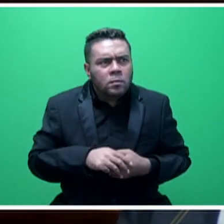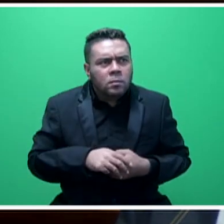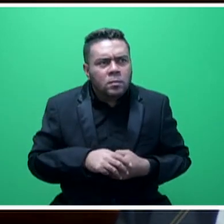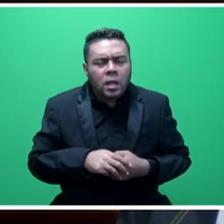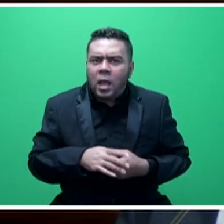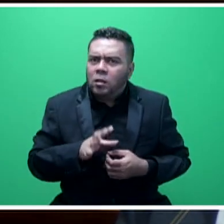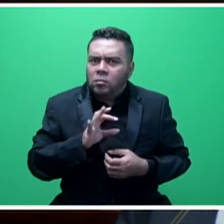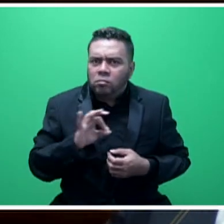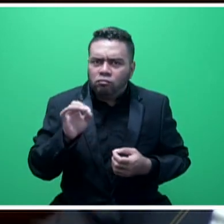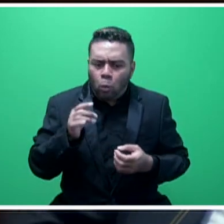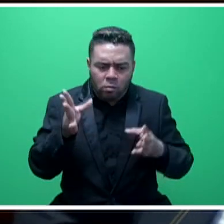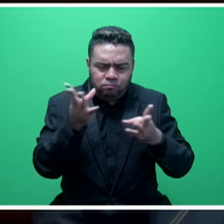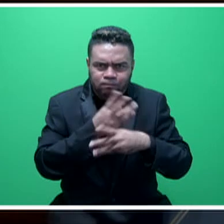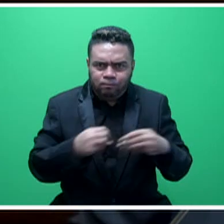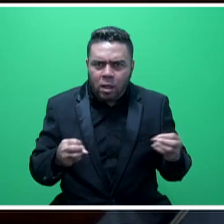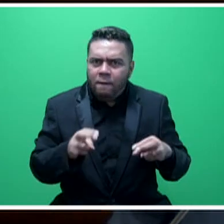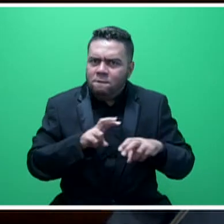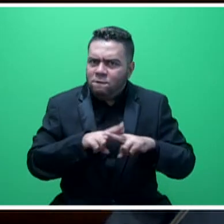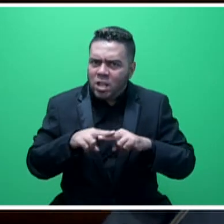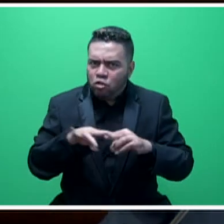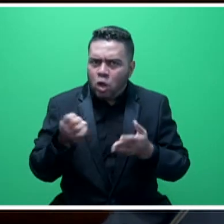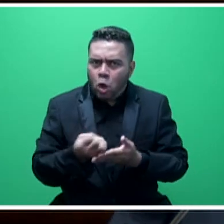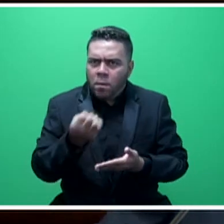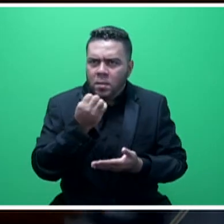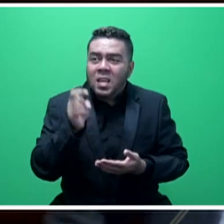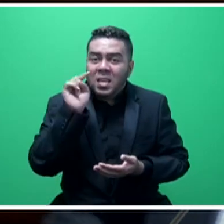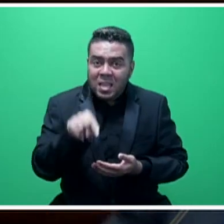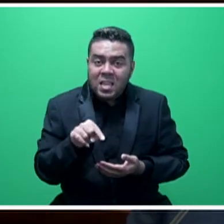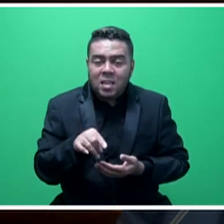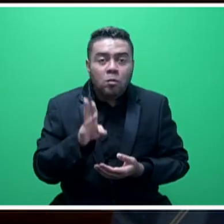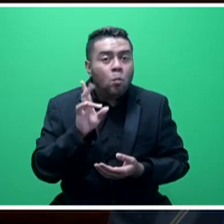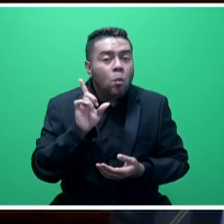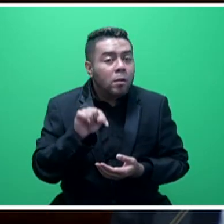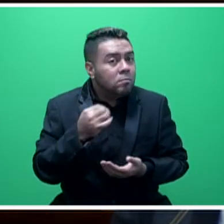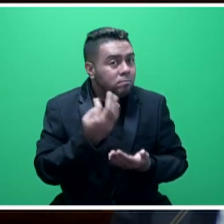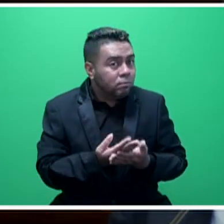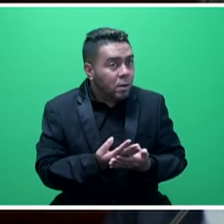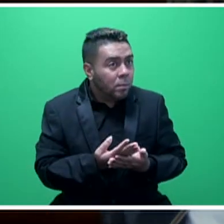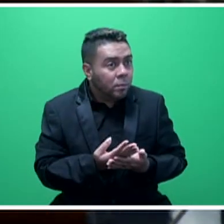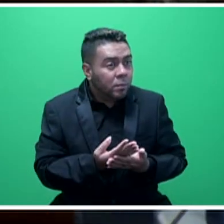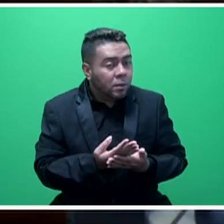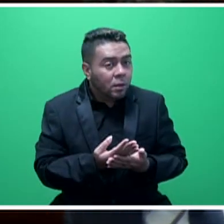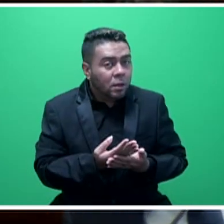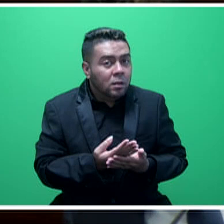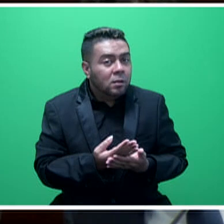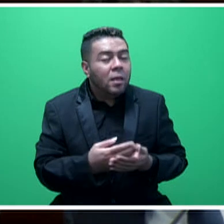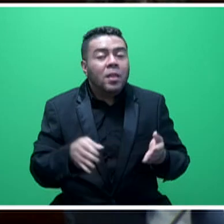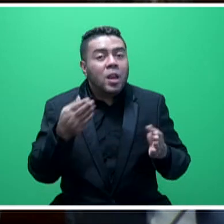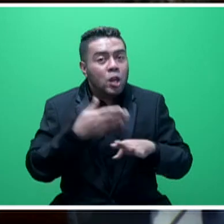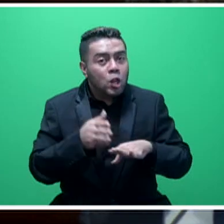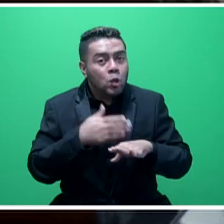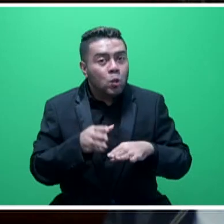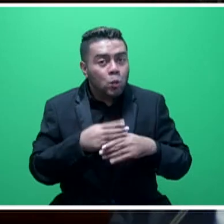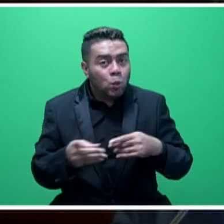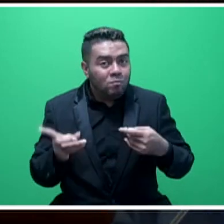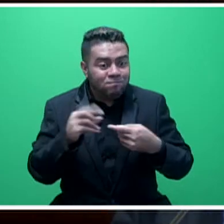again, Mr. Speaker, sir, no research done. Here are the facts. Whilst the new tariff structure focuses